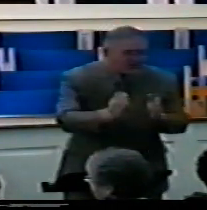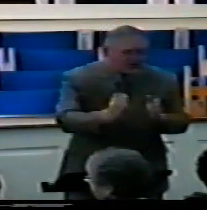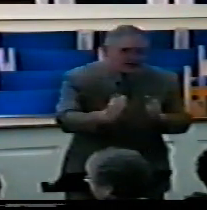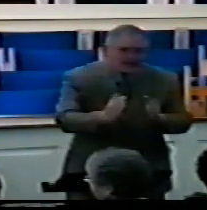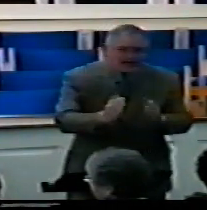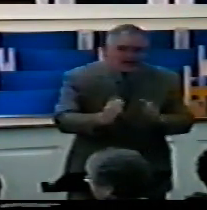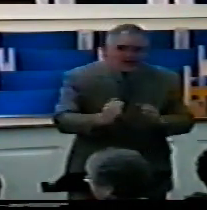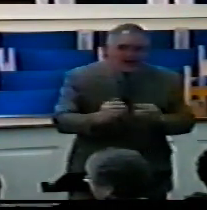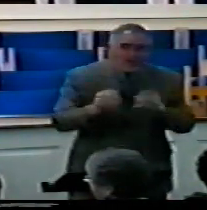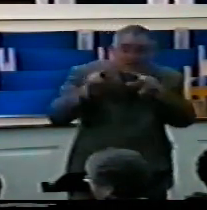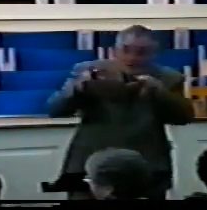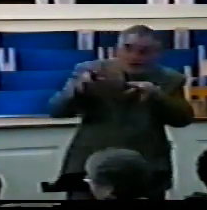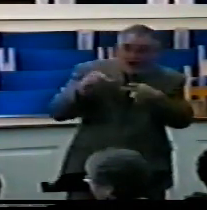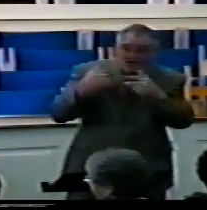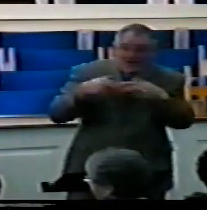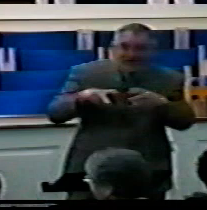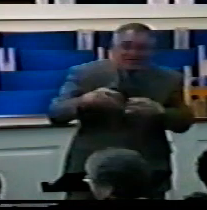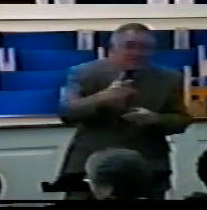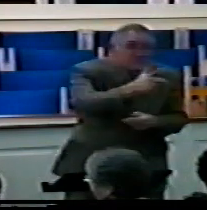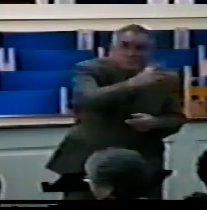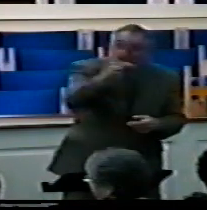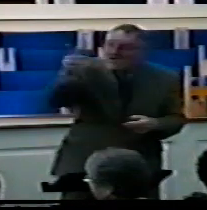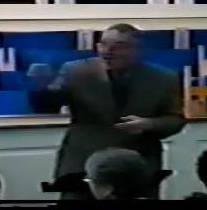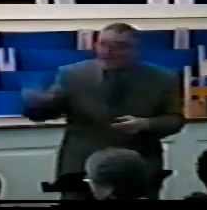roof and block walls. Looks like a long house trailer.